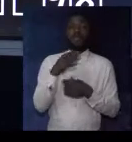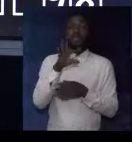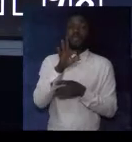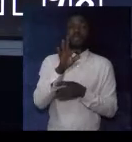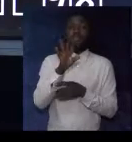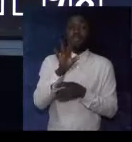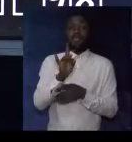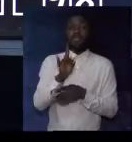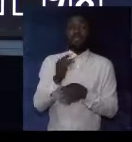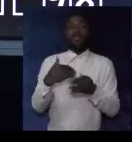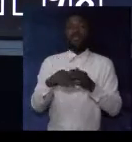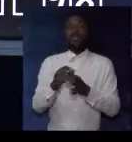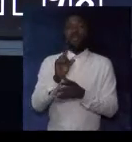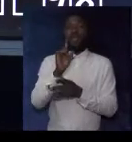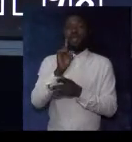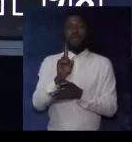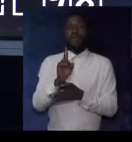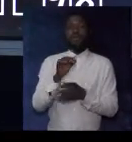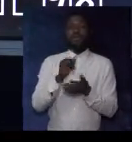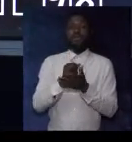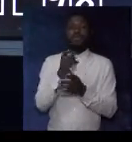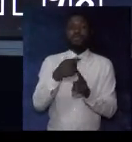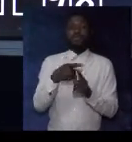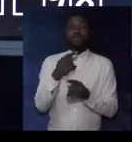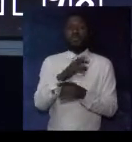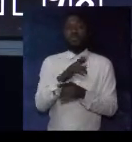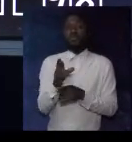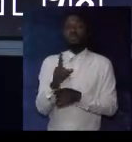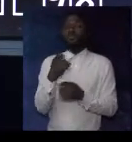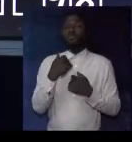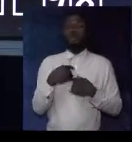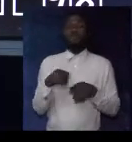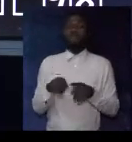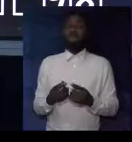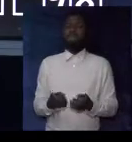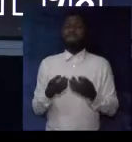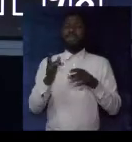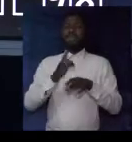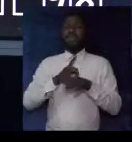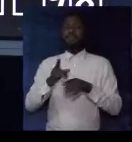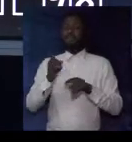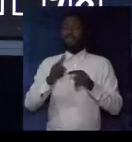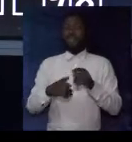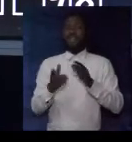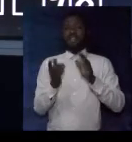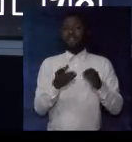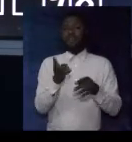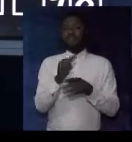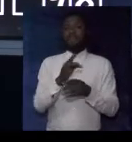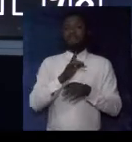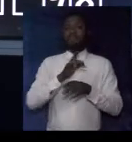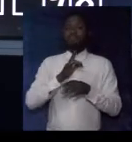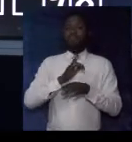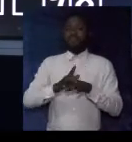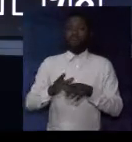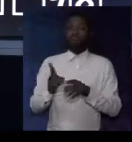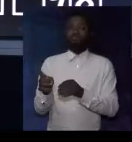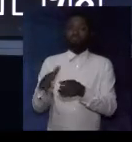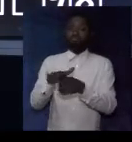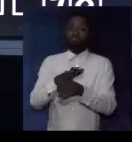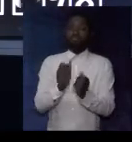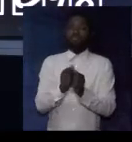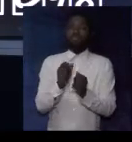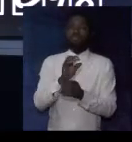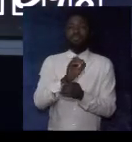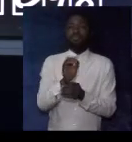you have 98 under 1. That's just 2 digits, so you fill it from the right. Now you have so many empty spaces. You're not going to leave them blank. You're going to fill them up with